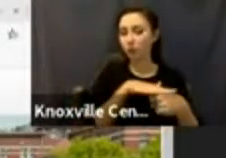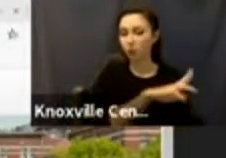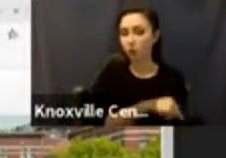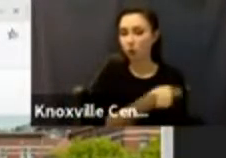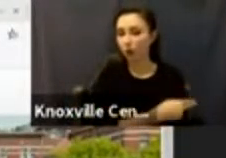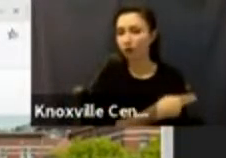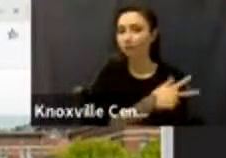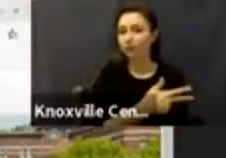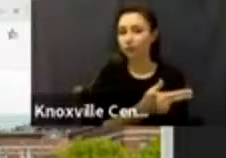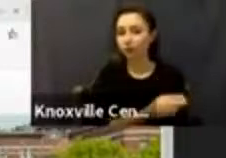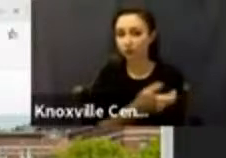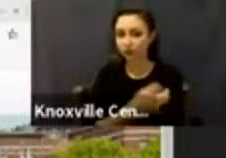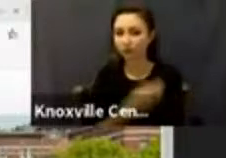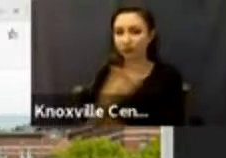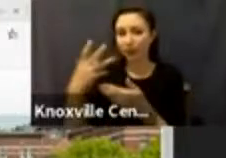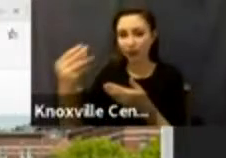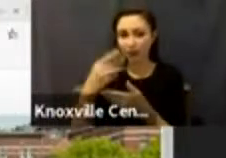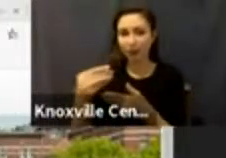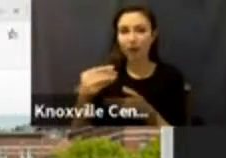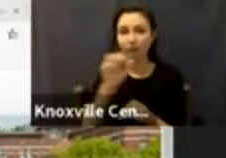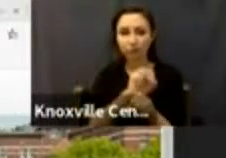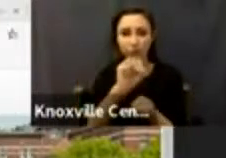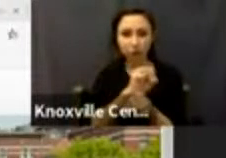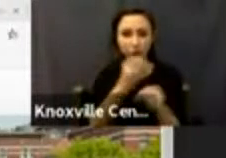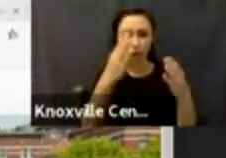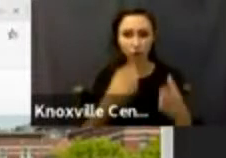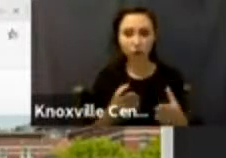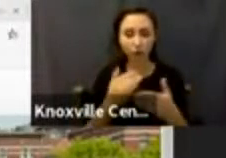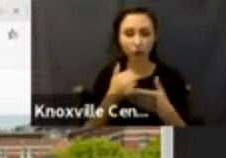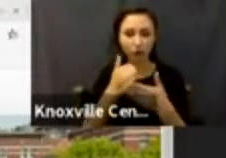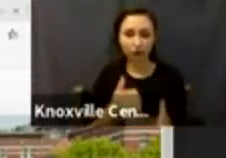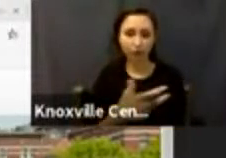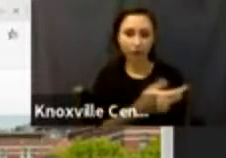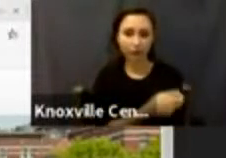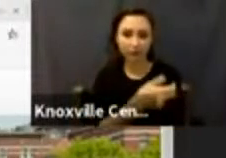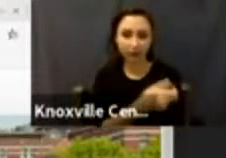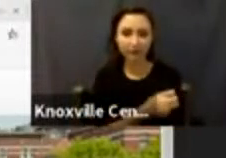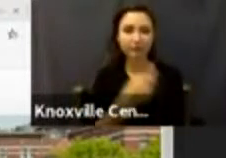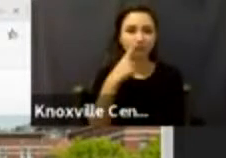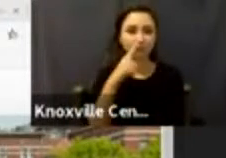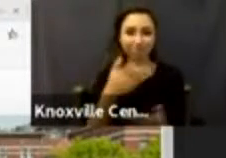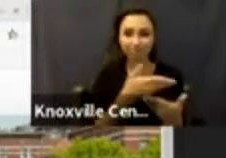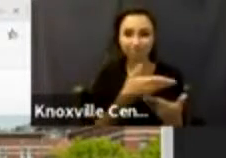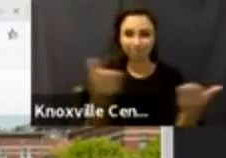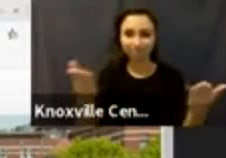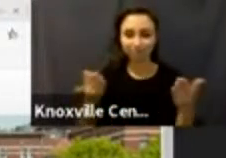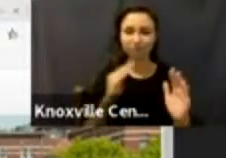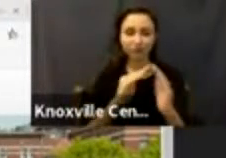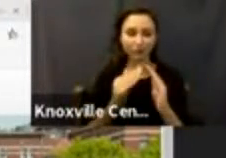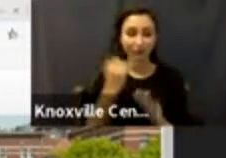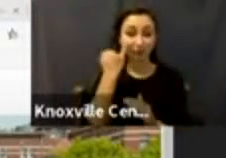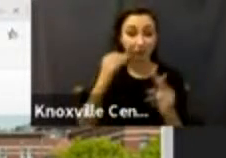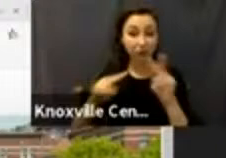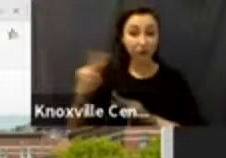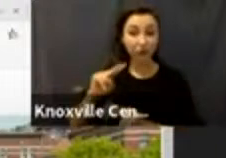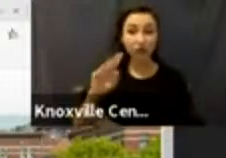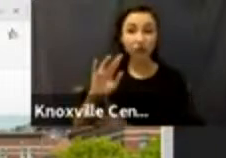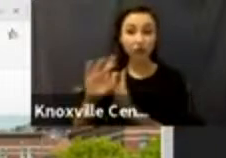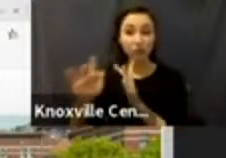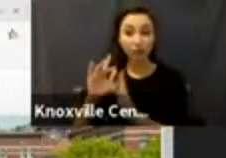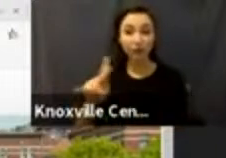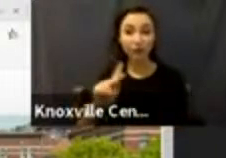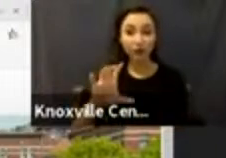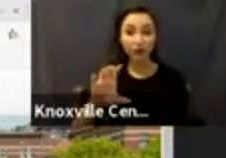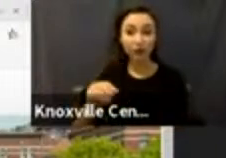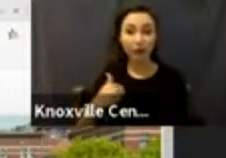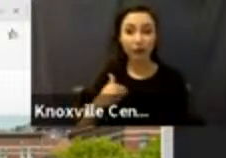their employees, they're helping to vaccinate the community. And right now, if you look at the state website, Knox County has over